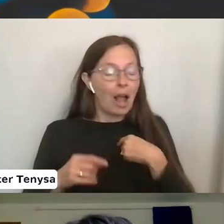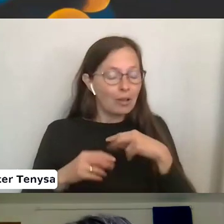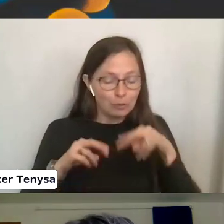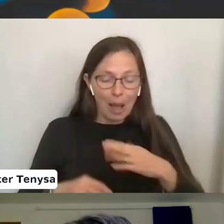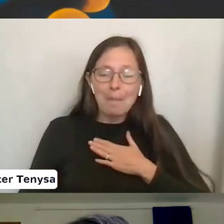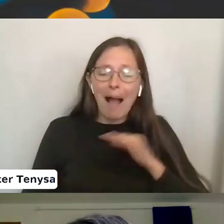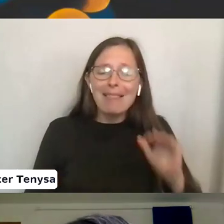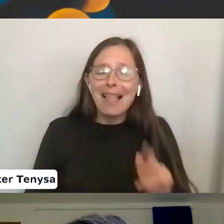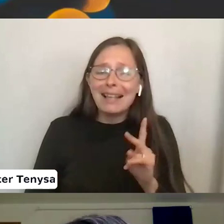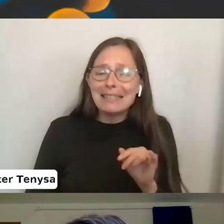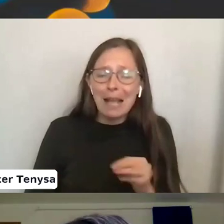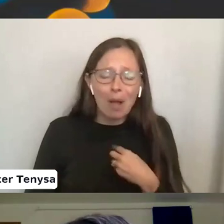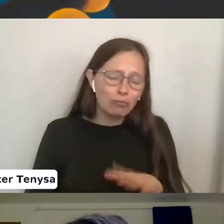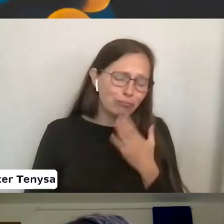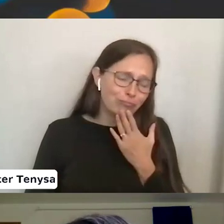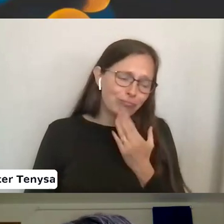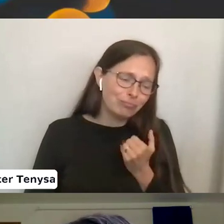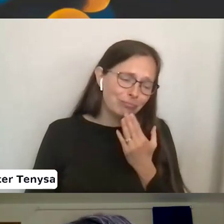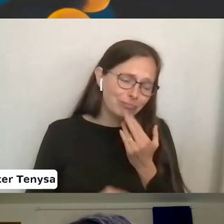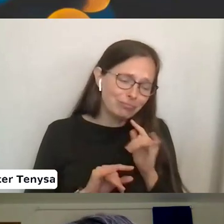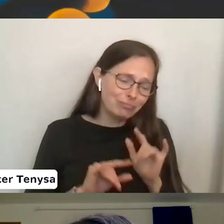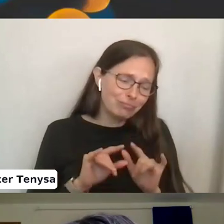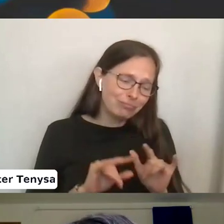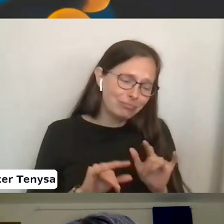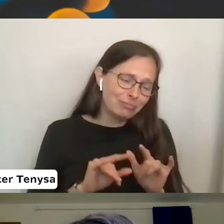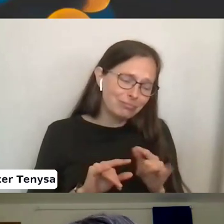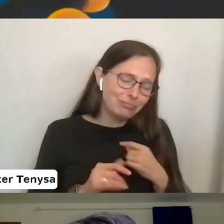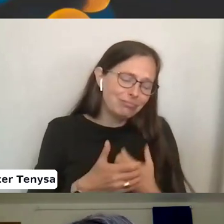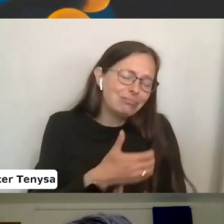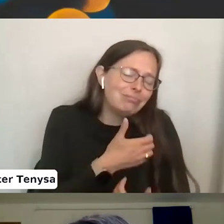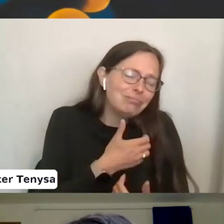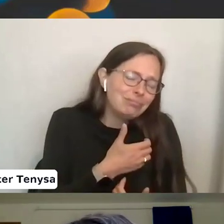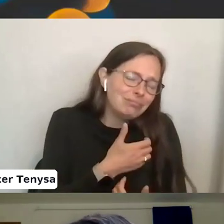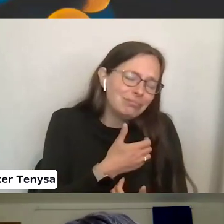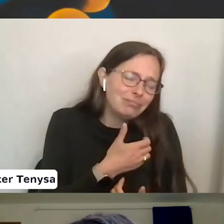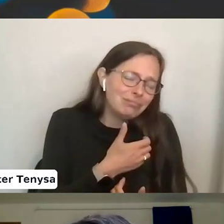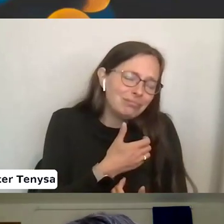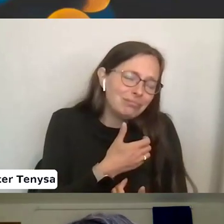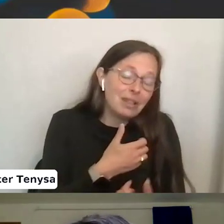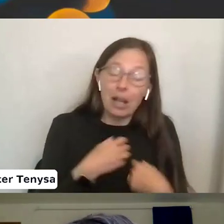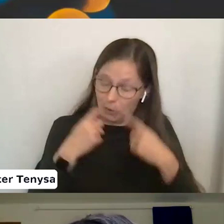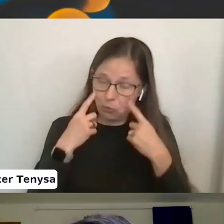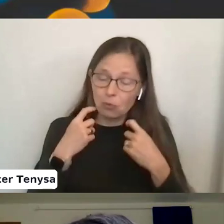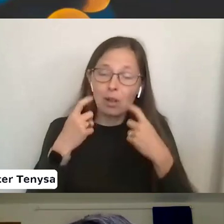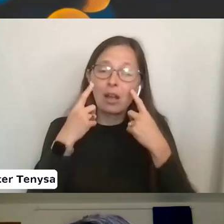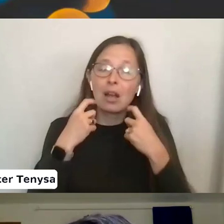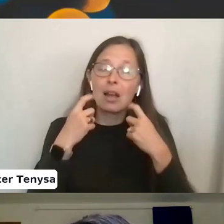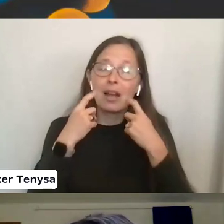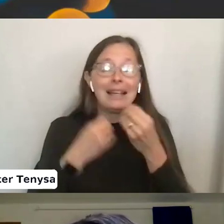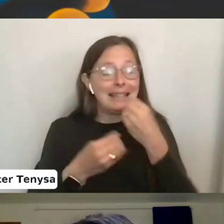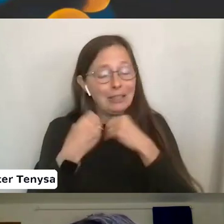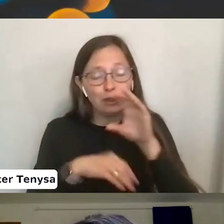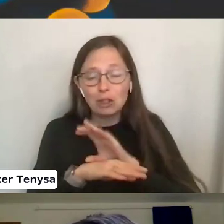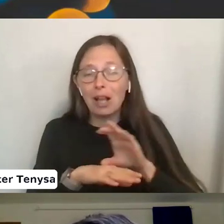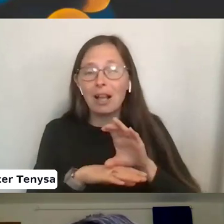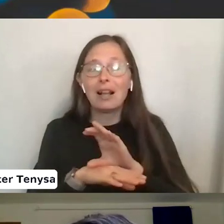oh, sweetheart. Oh, babe, I'm just going to sit with you right now. And I cry and I eat chocolate and